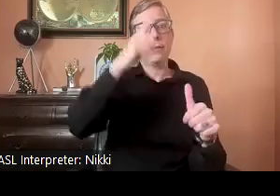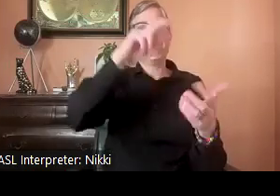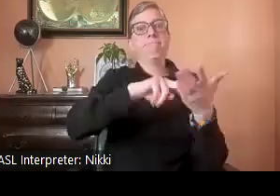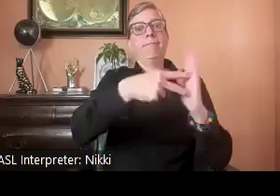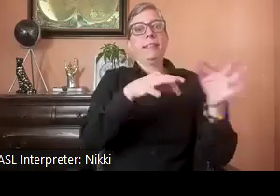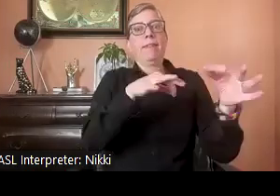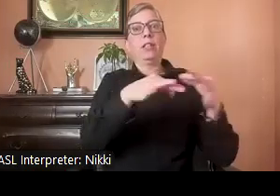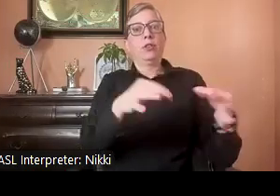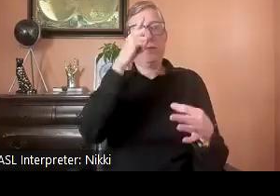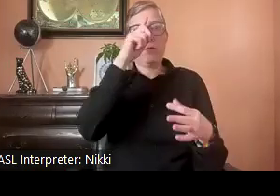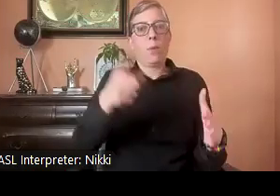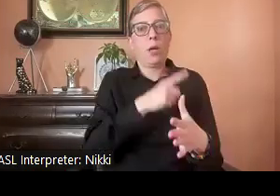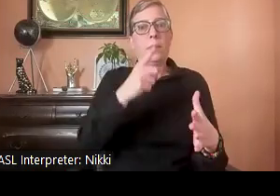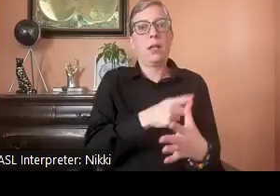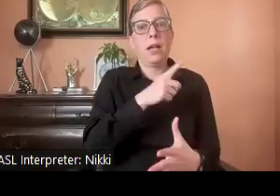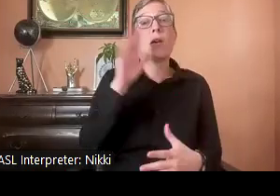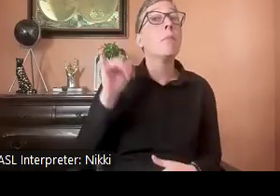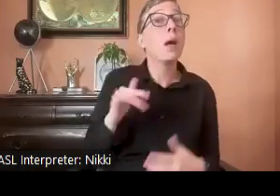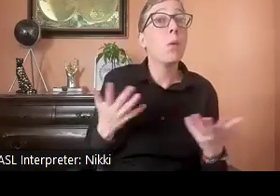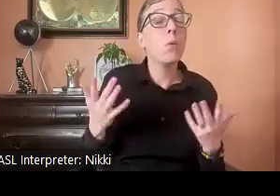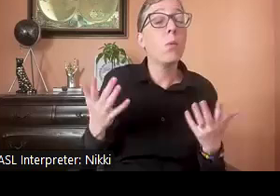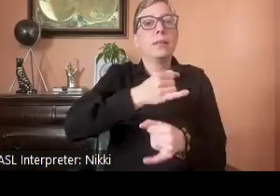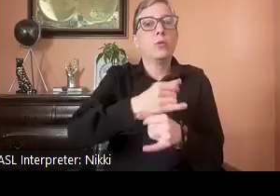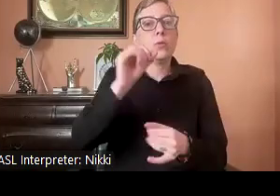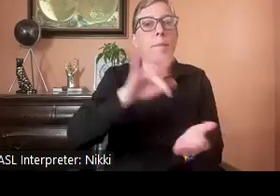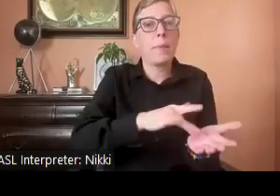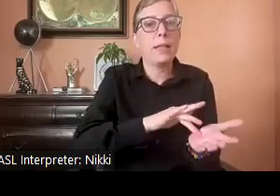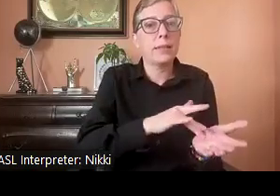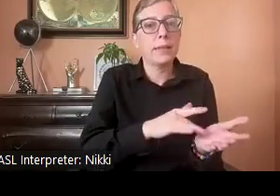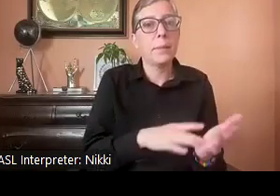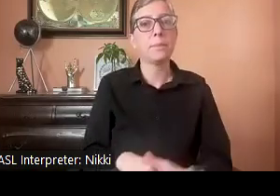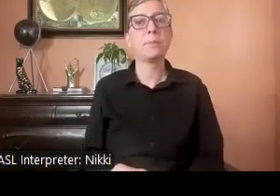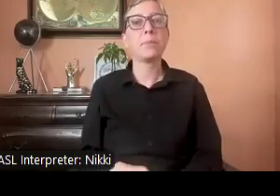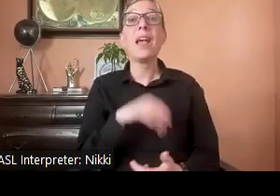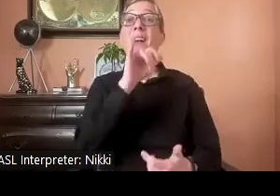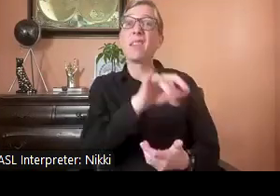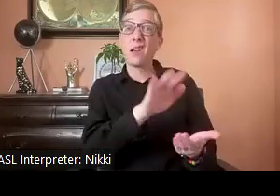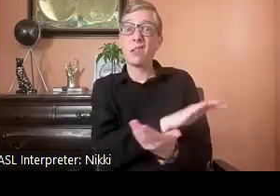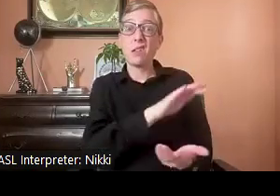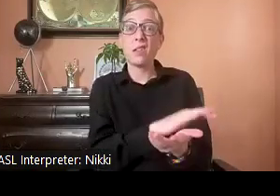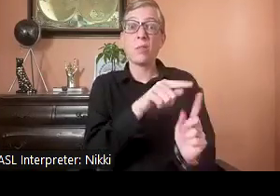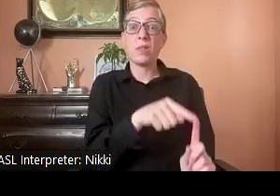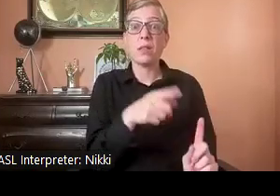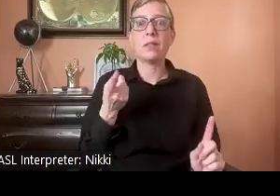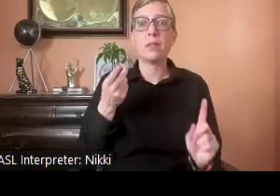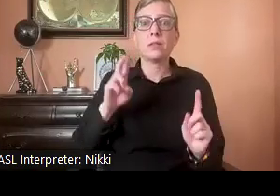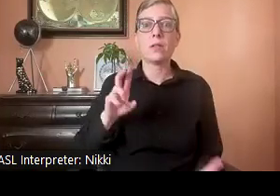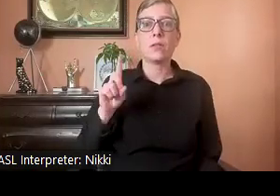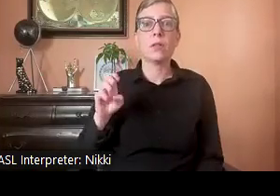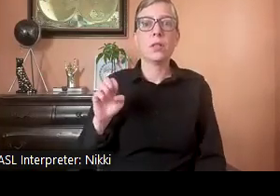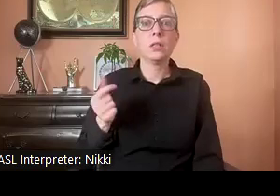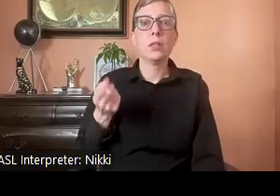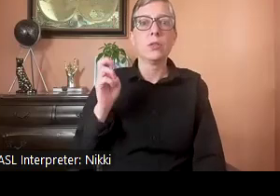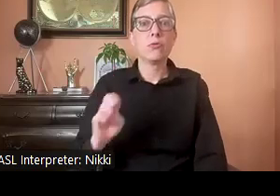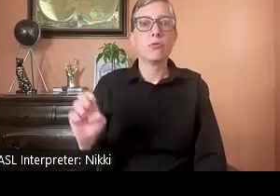document, Frank Degree, the chair of family medicine from Colorado, wrote one of the first compendiums to the